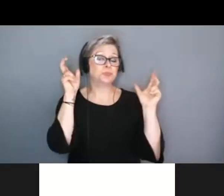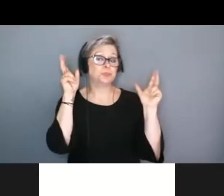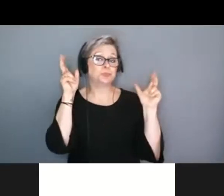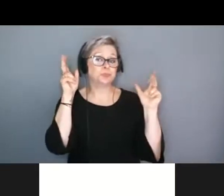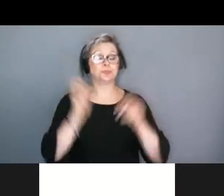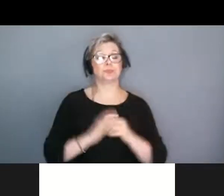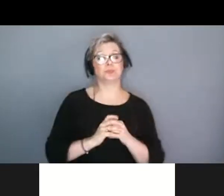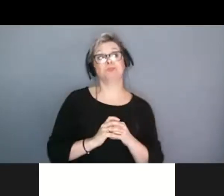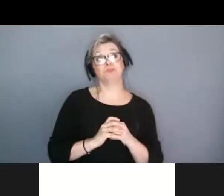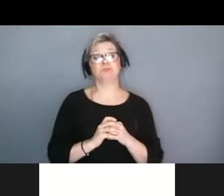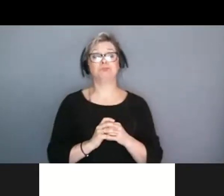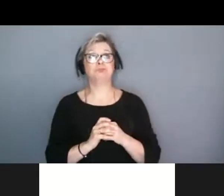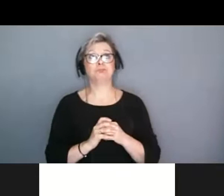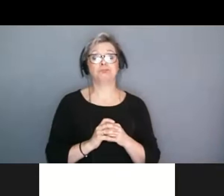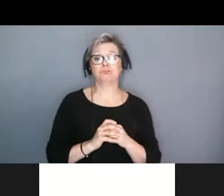your own.